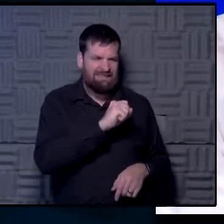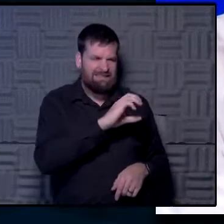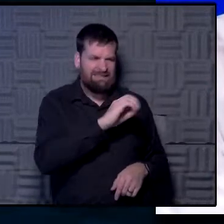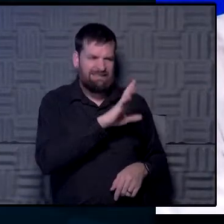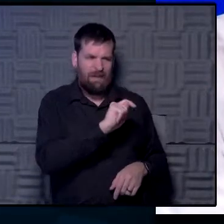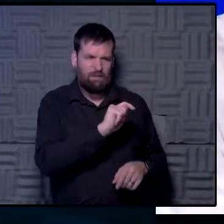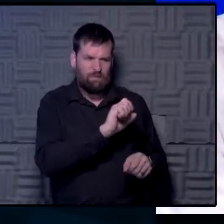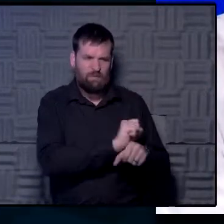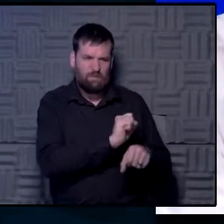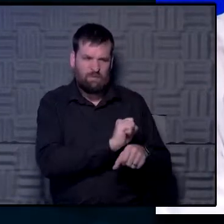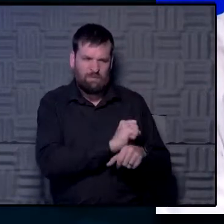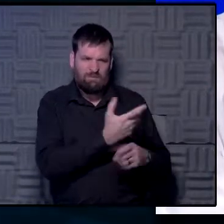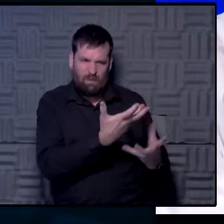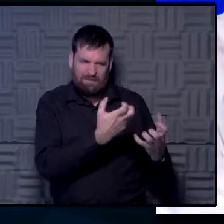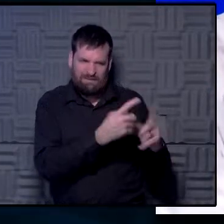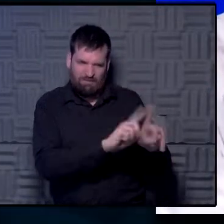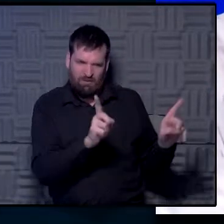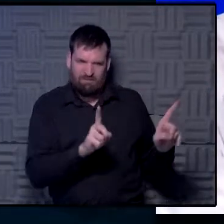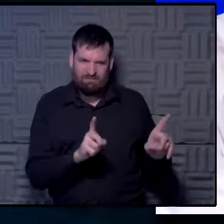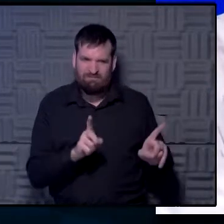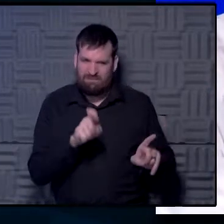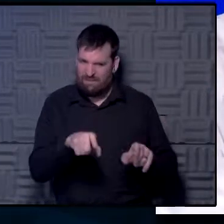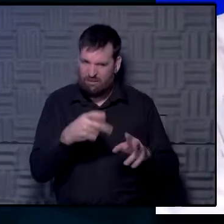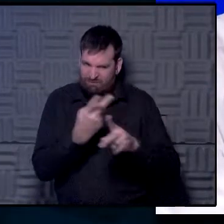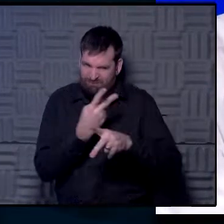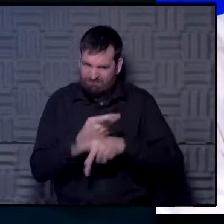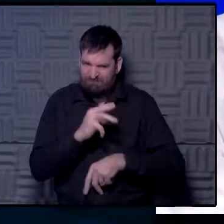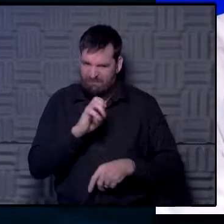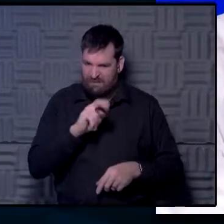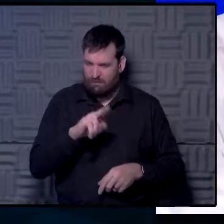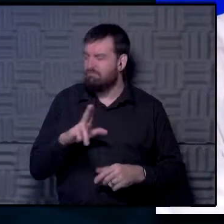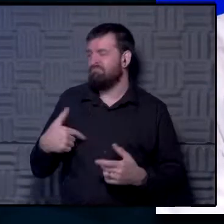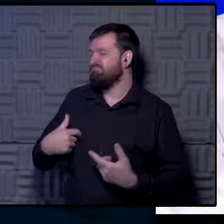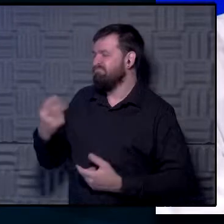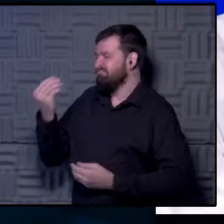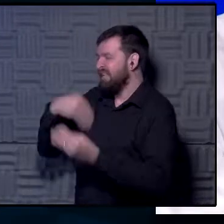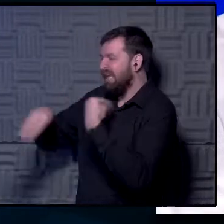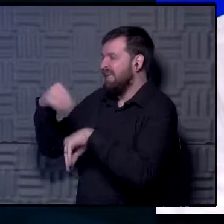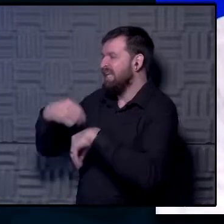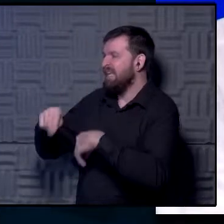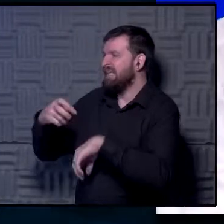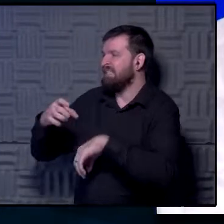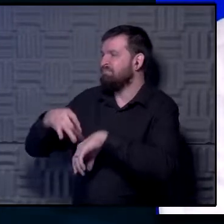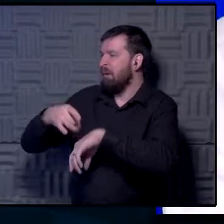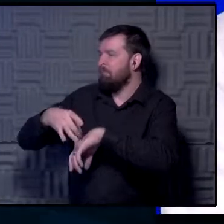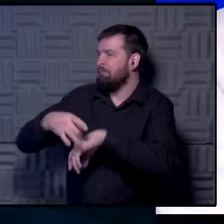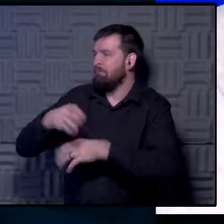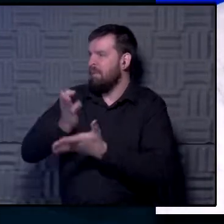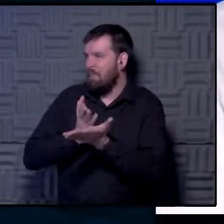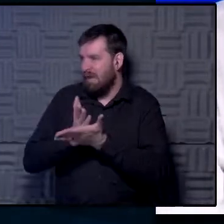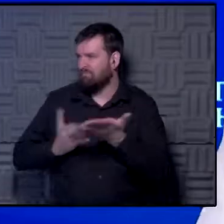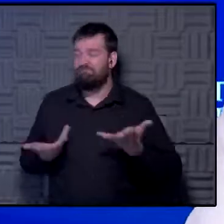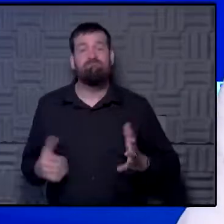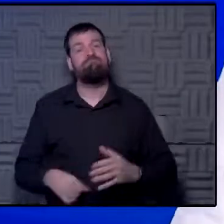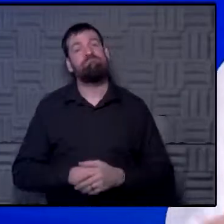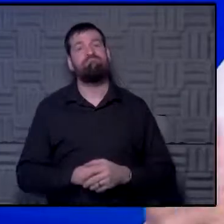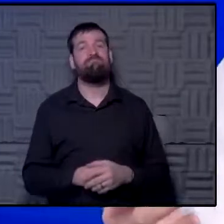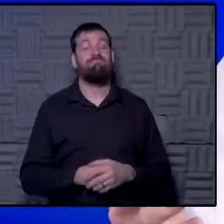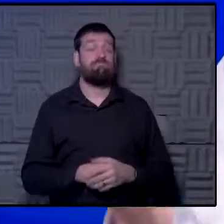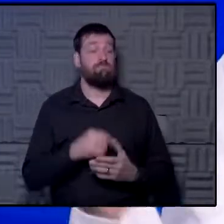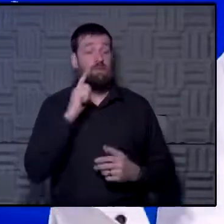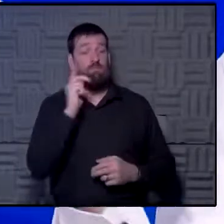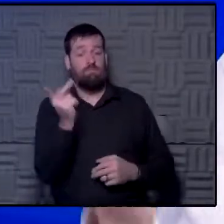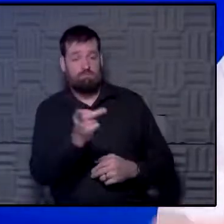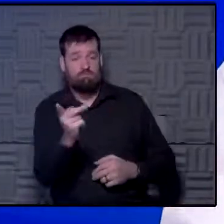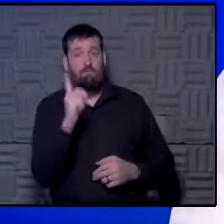You better work on that menu, big guy. I'll just have pumpkin pie. Yeah. I do think that, for Hunter and